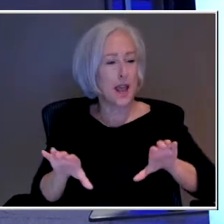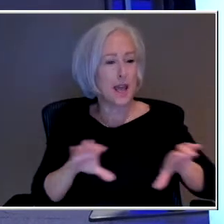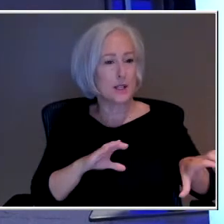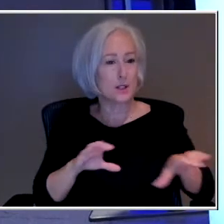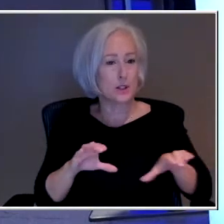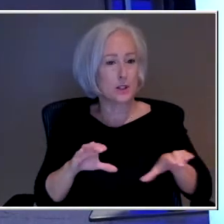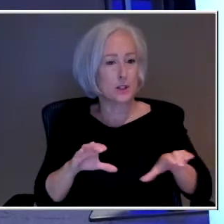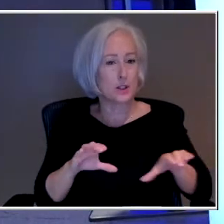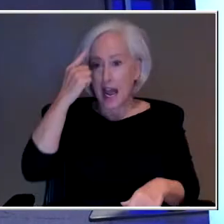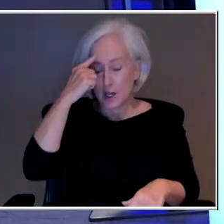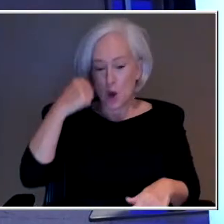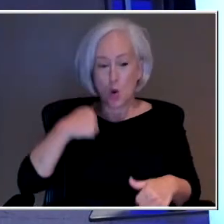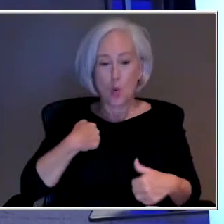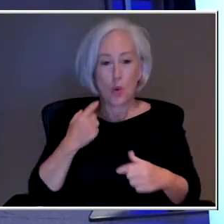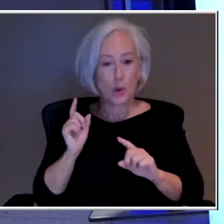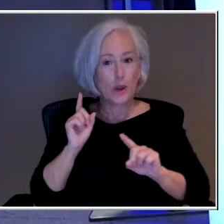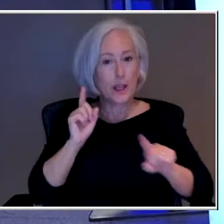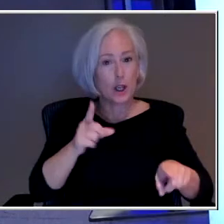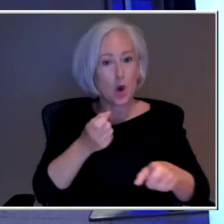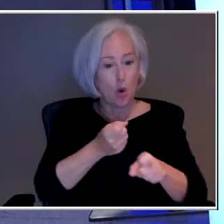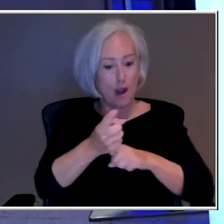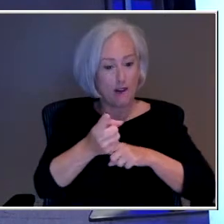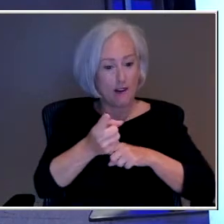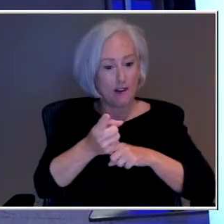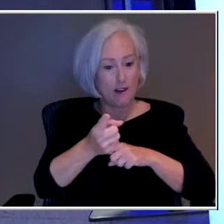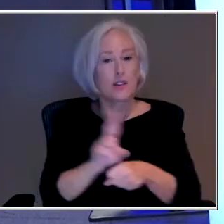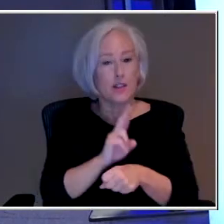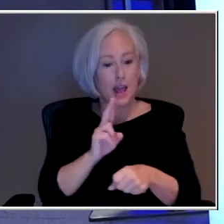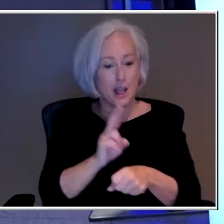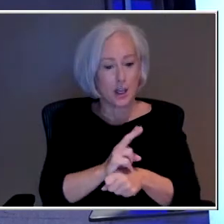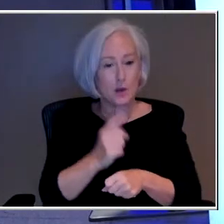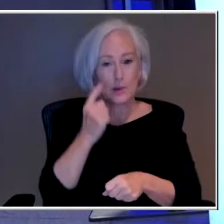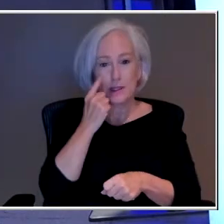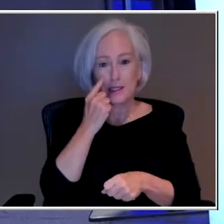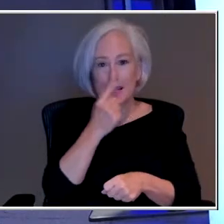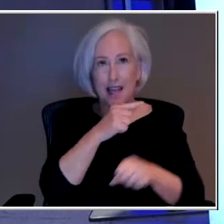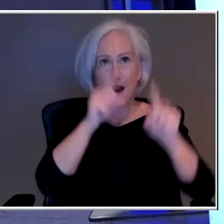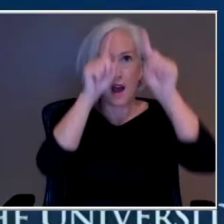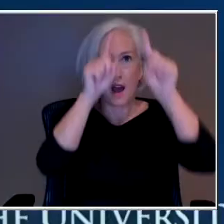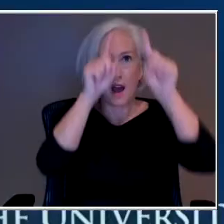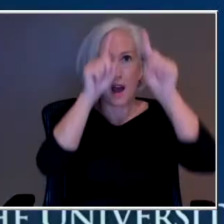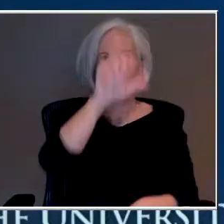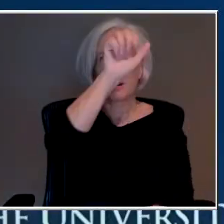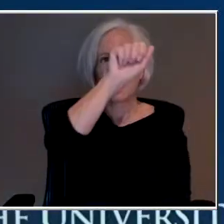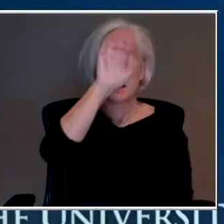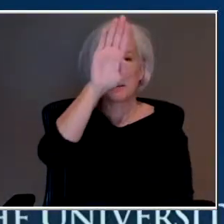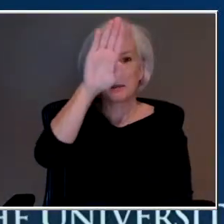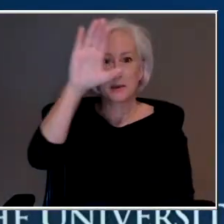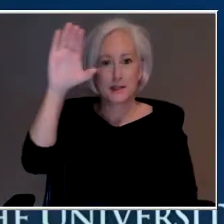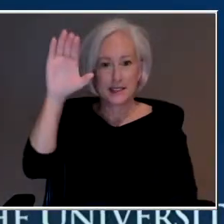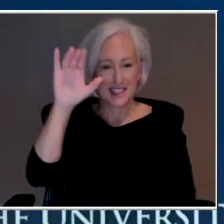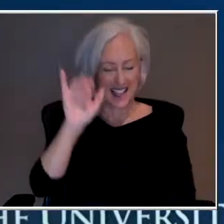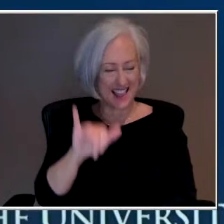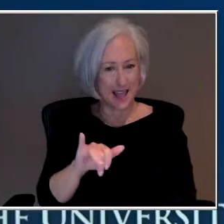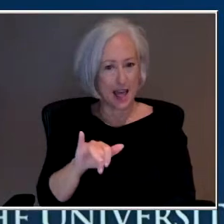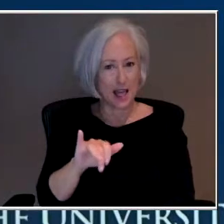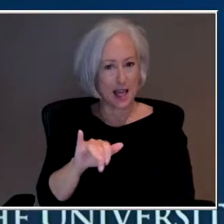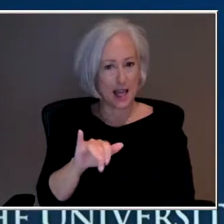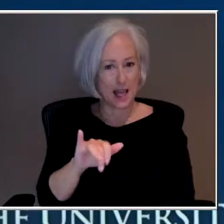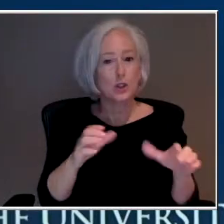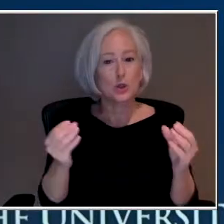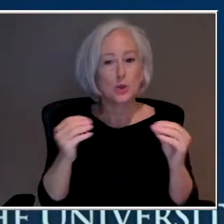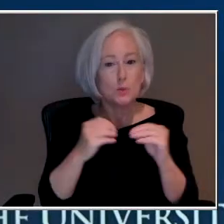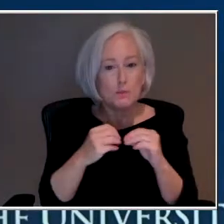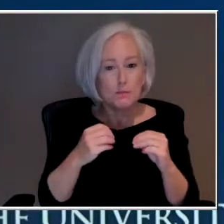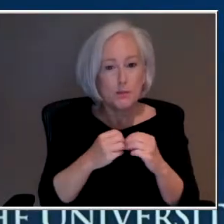annually, they look at the eye chart. But when do we need to do more? Yeah, absolutely. The pediatricians are wonderful